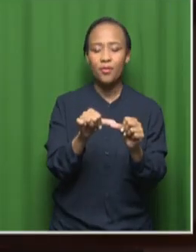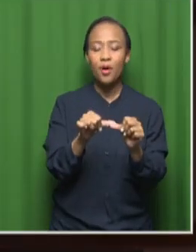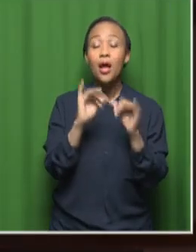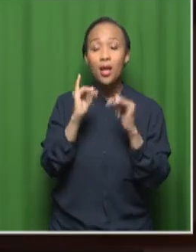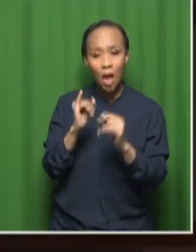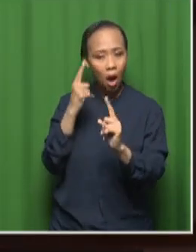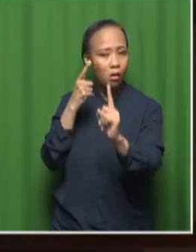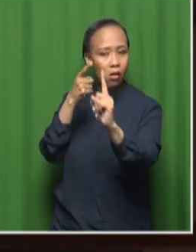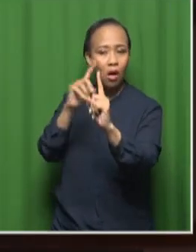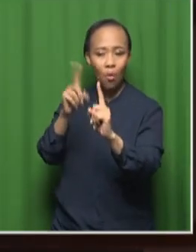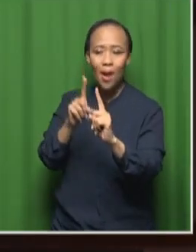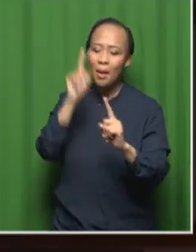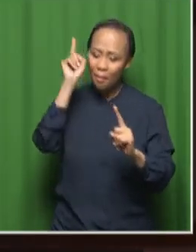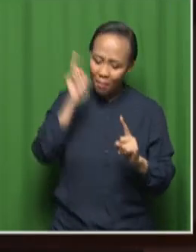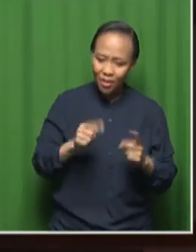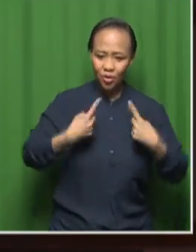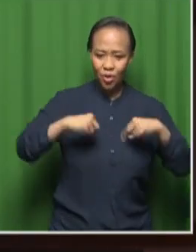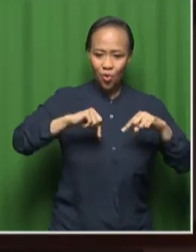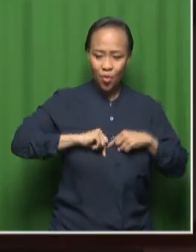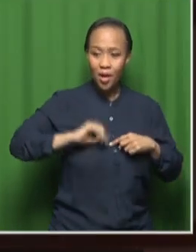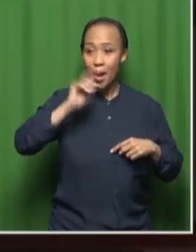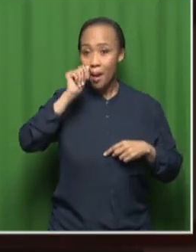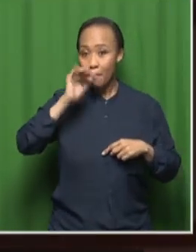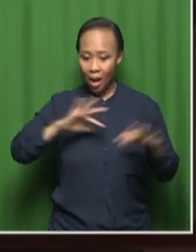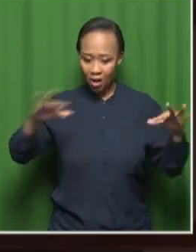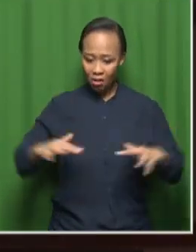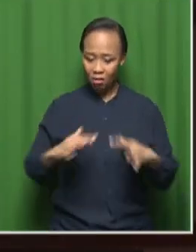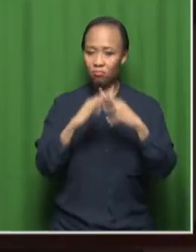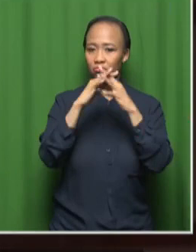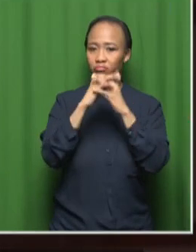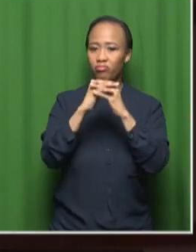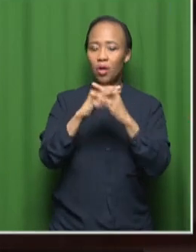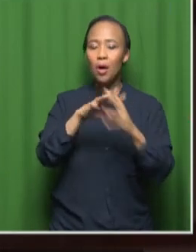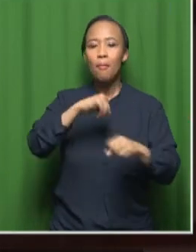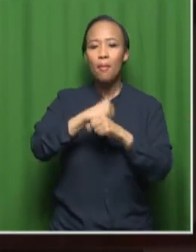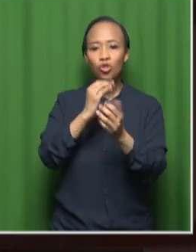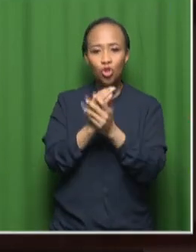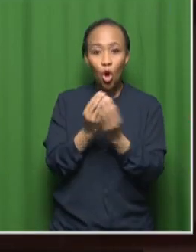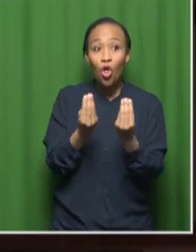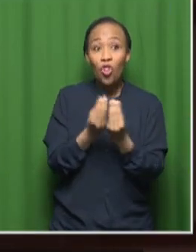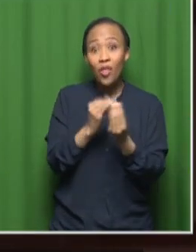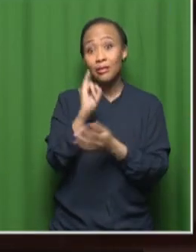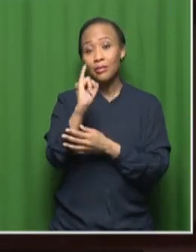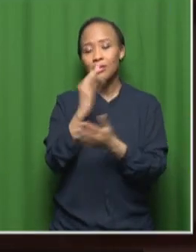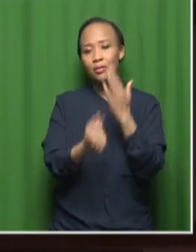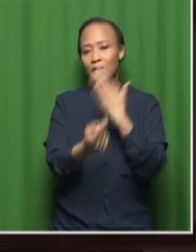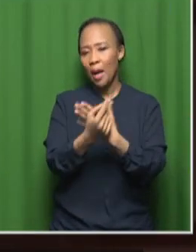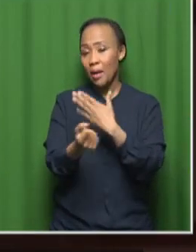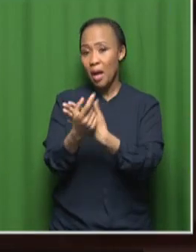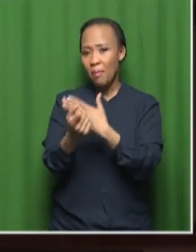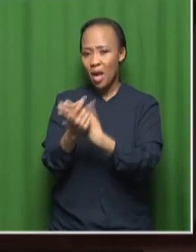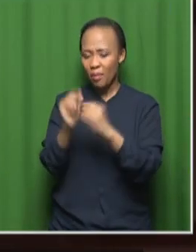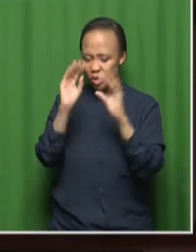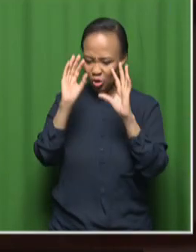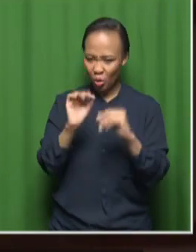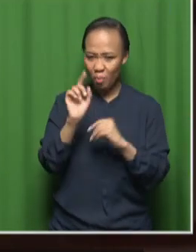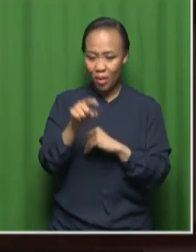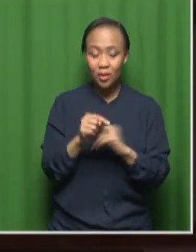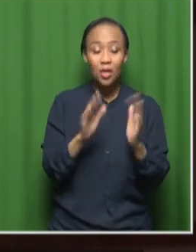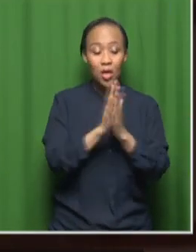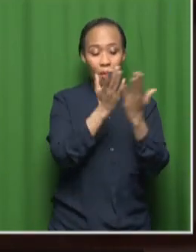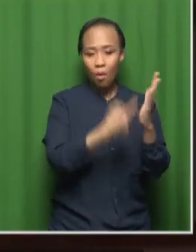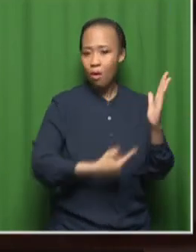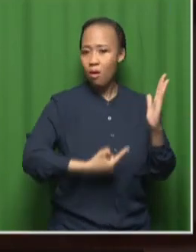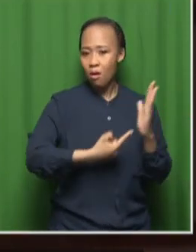that these things no longer happen, the society as a whole? So that is why this book, it is here. When you read this book, you're going to find the answers to what you just asked, like the viewers at